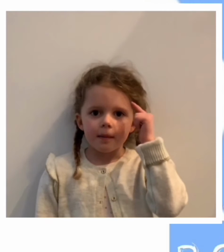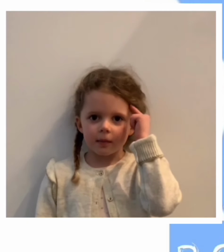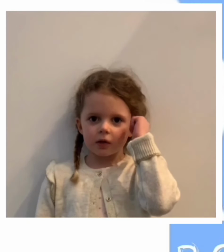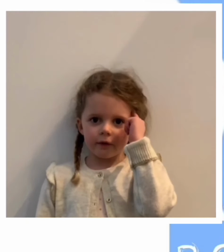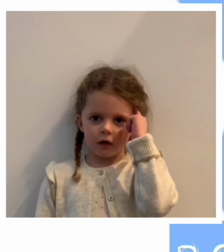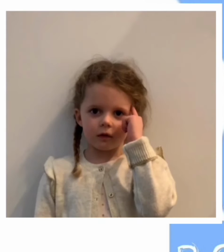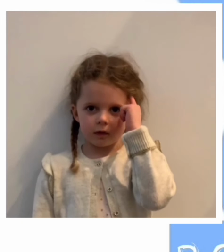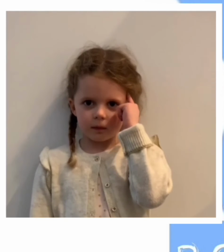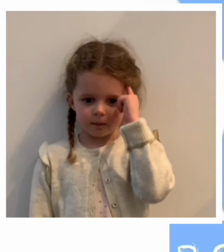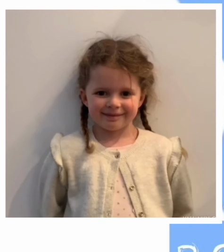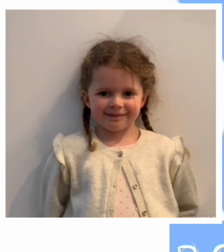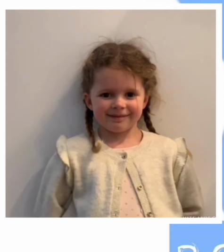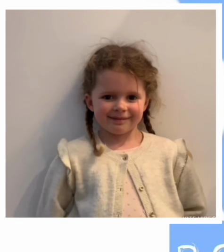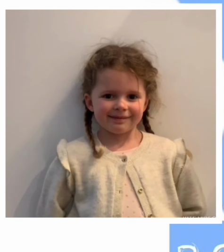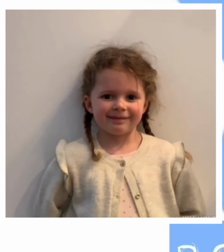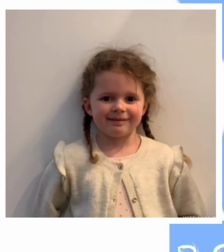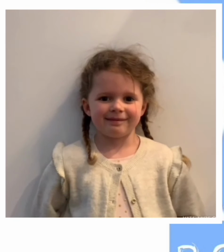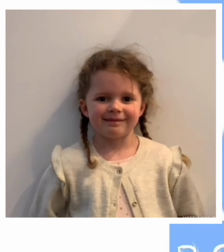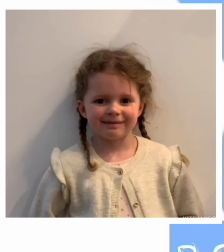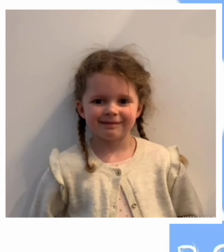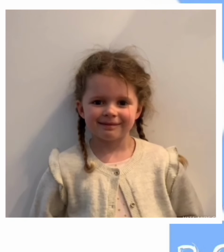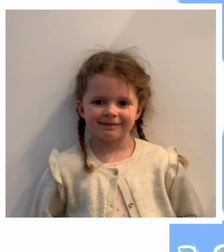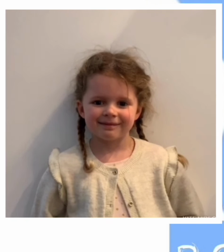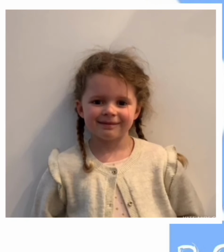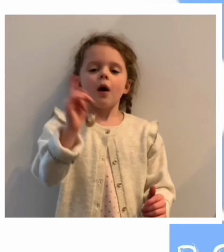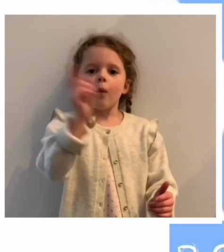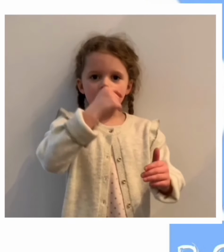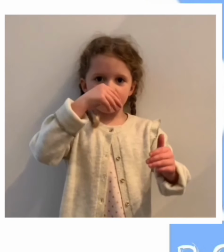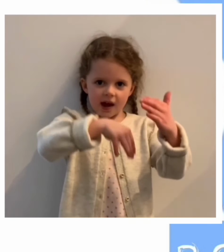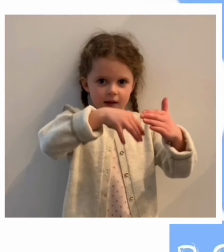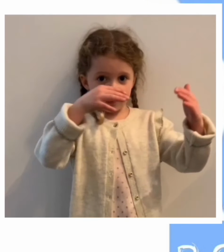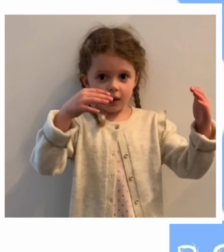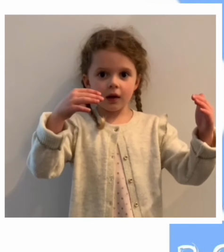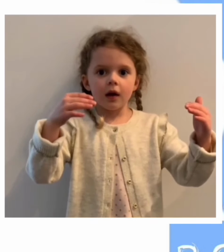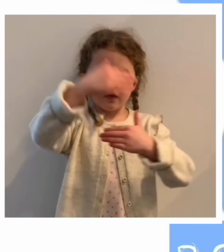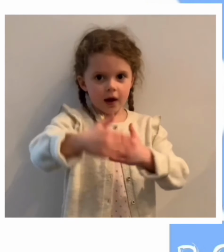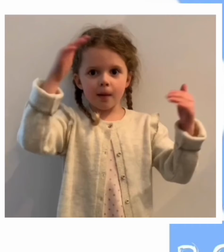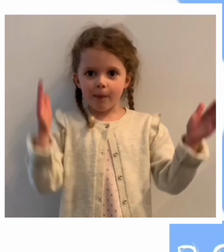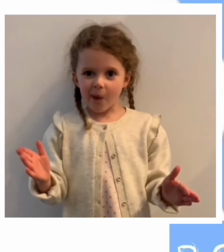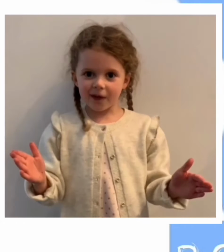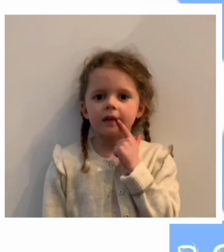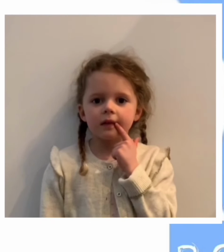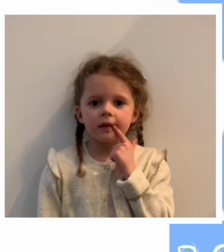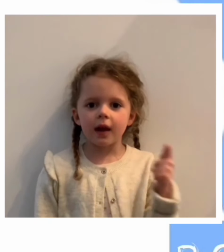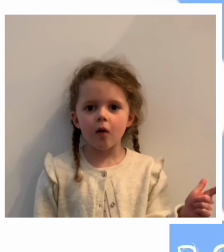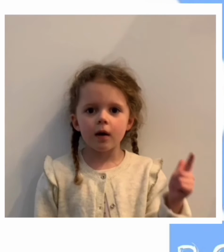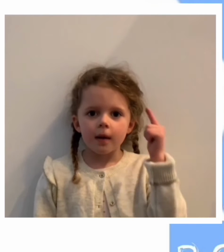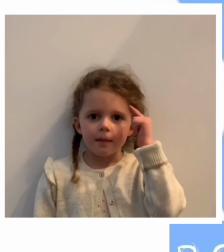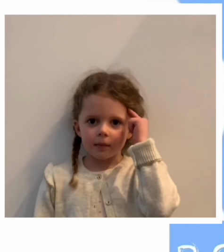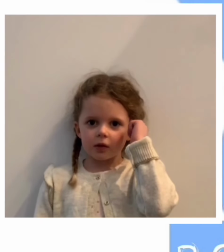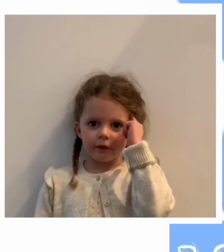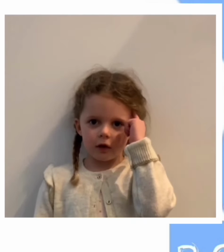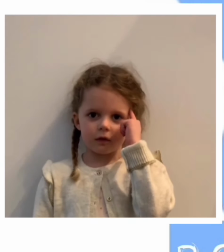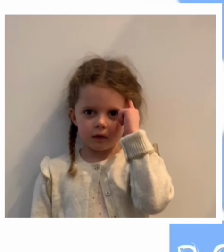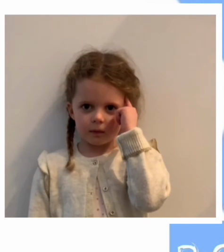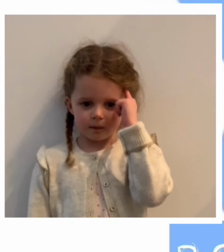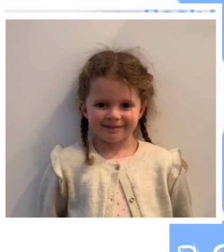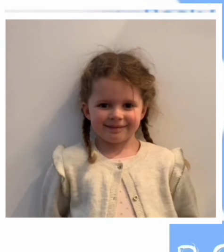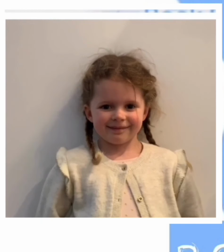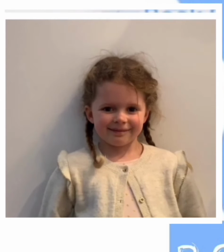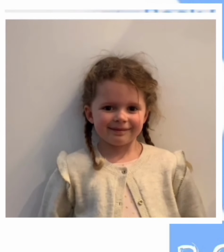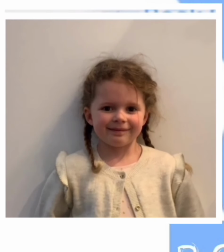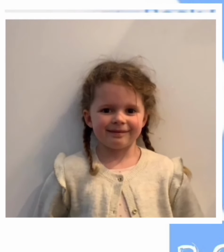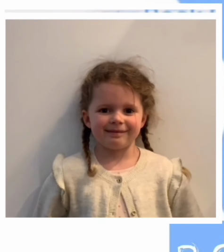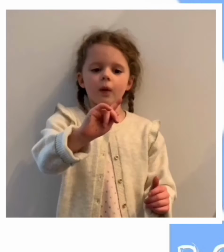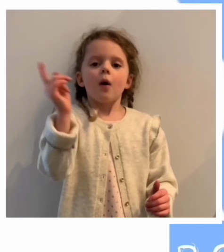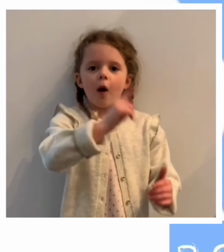What's in the box? Tell me your thoughts. What's in the box? Tell